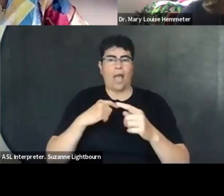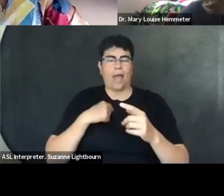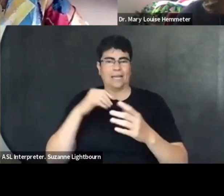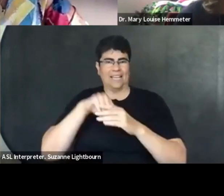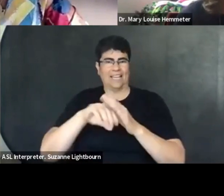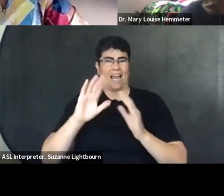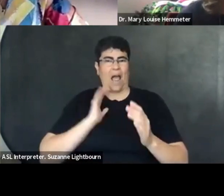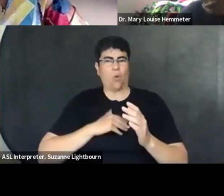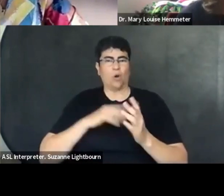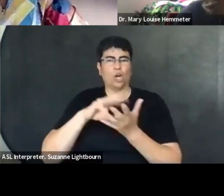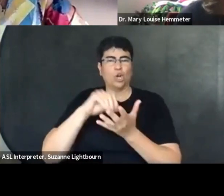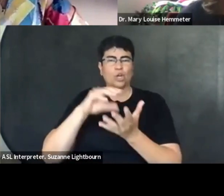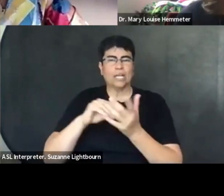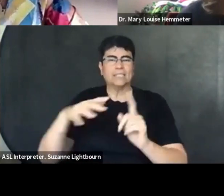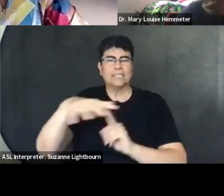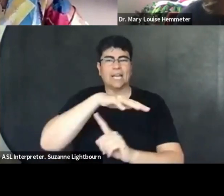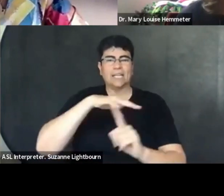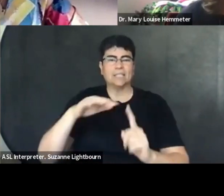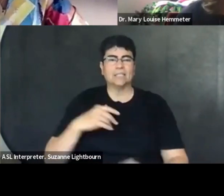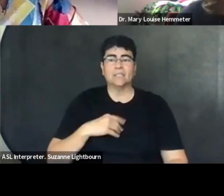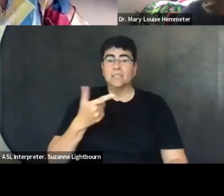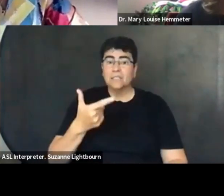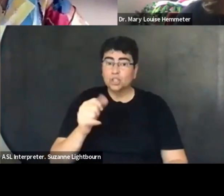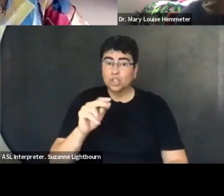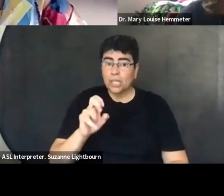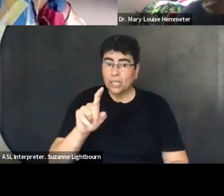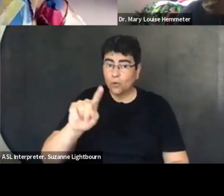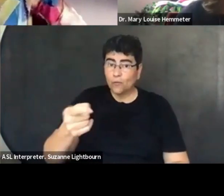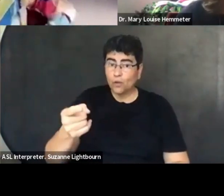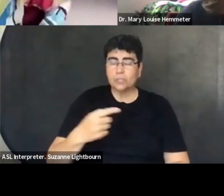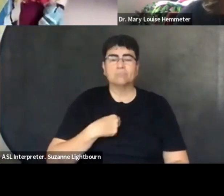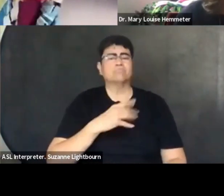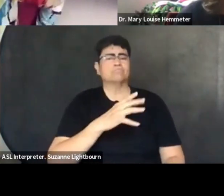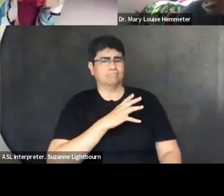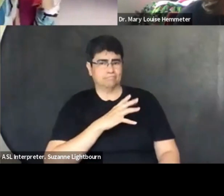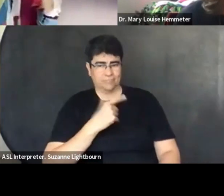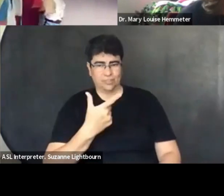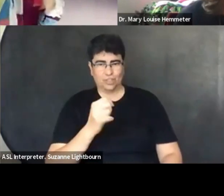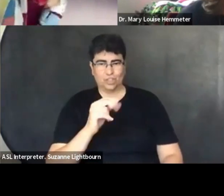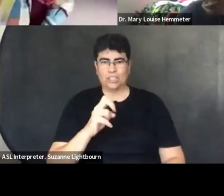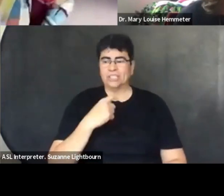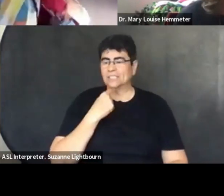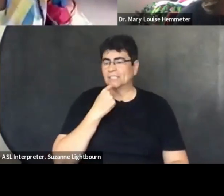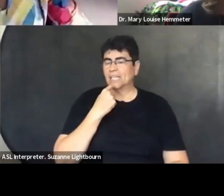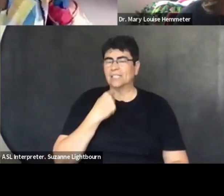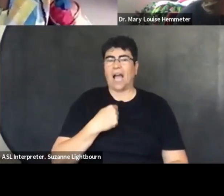settings? Jean, you want to go first? Yeah, I think for